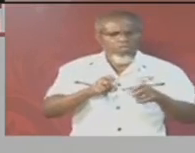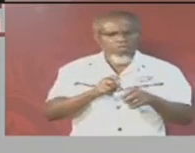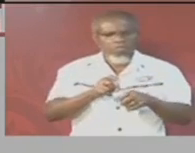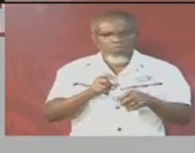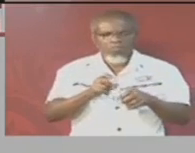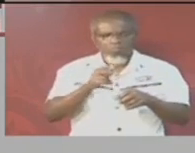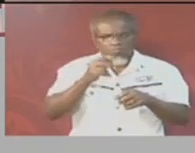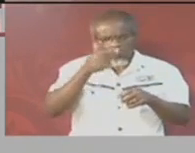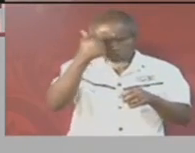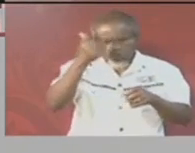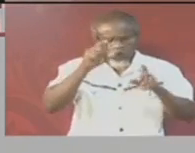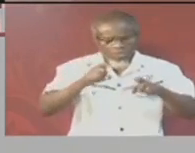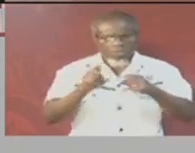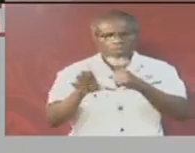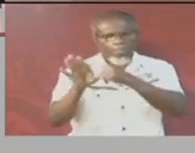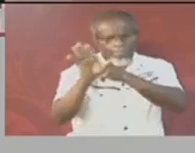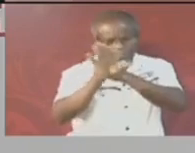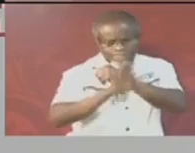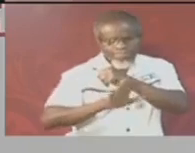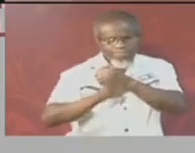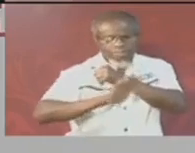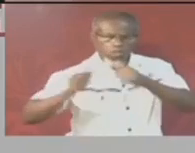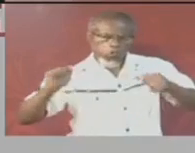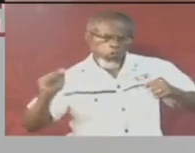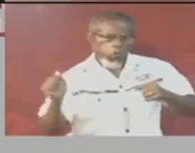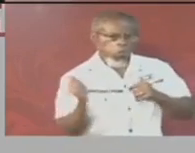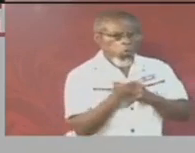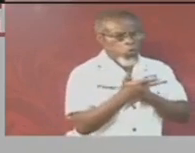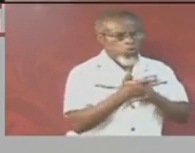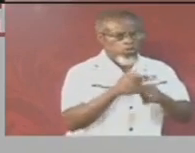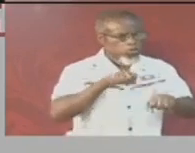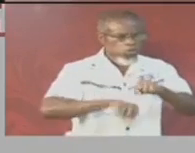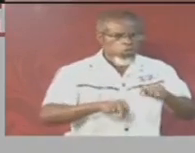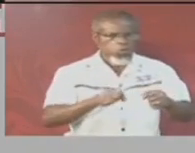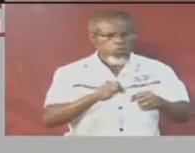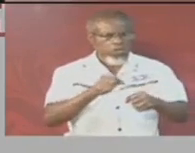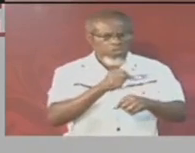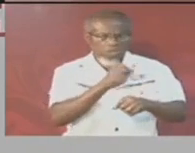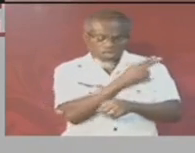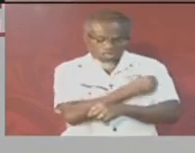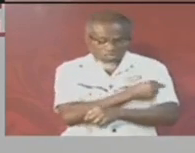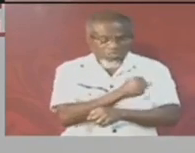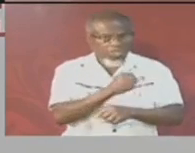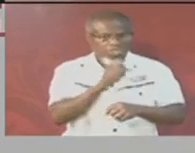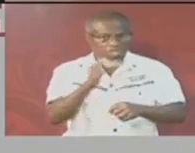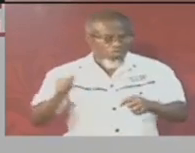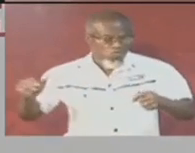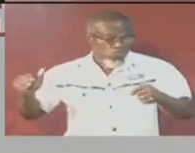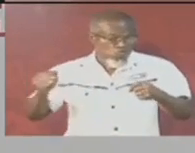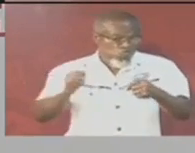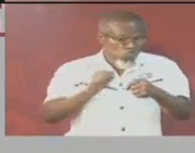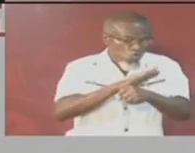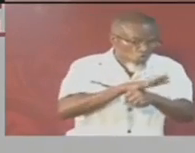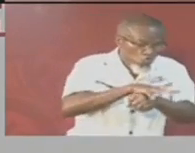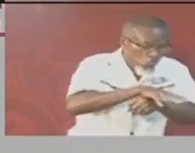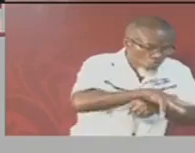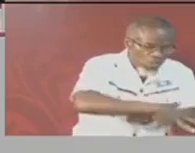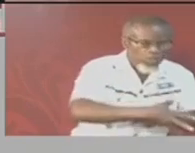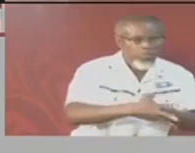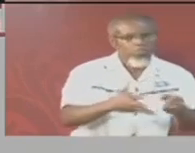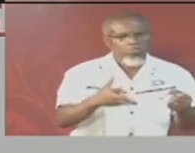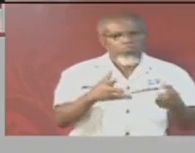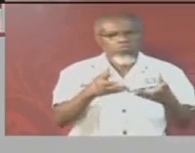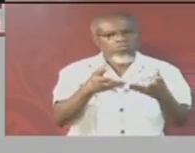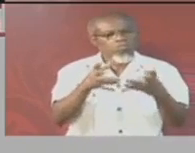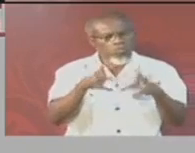in Trinidad and Tobago that our health system is not overwhelmed.